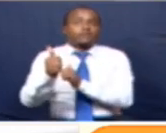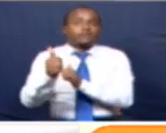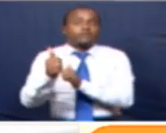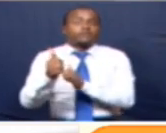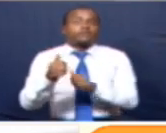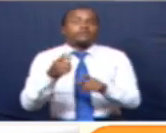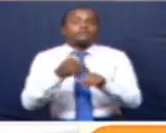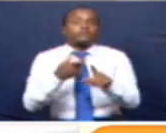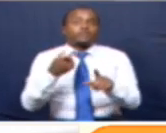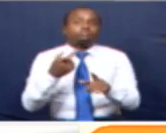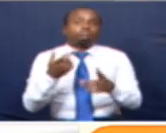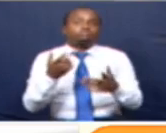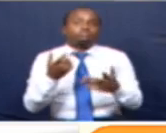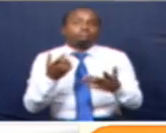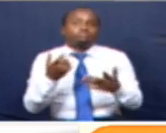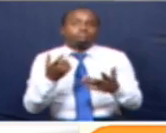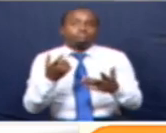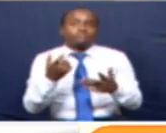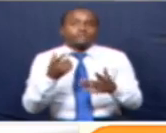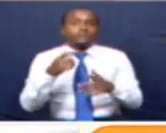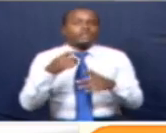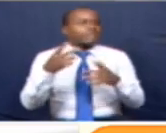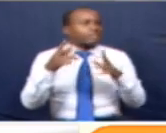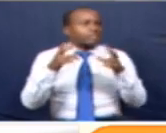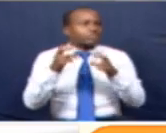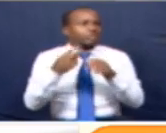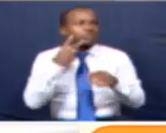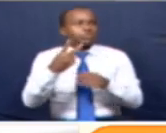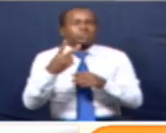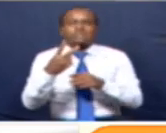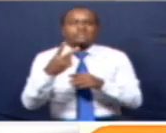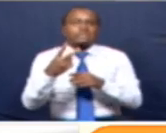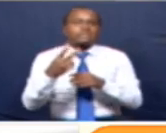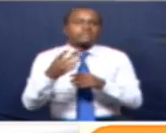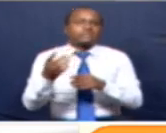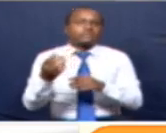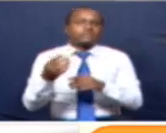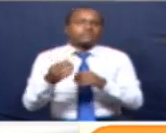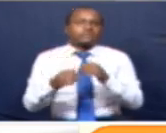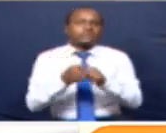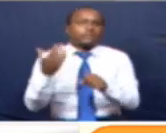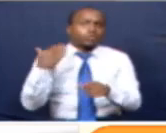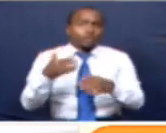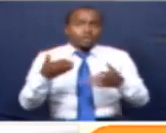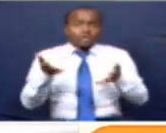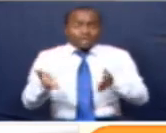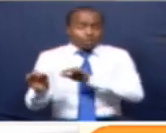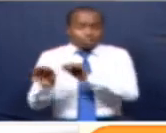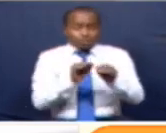retributive society that we used to have in the 1800s and in the 1900s, and moving towards a more